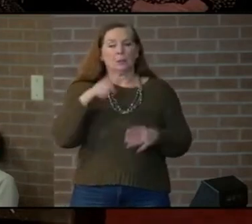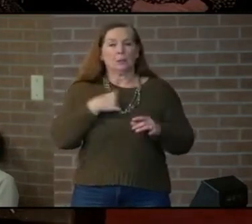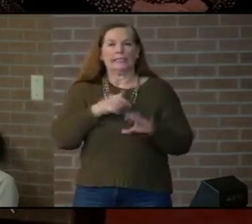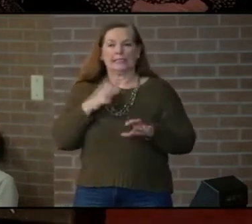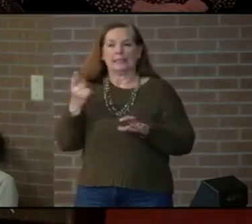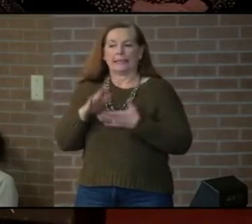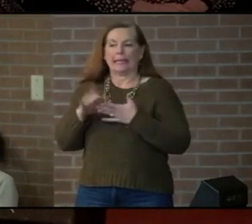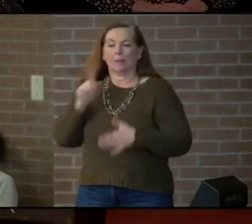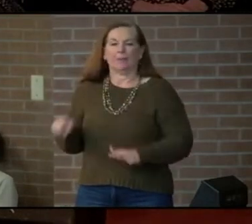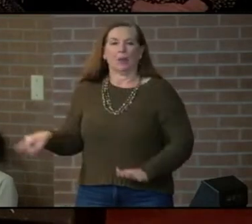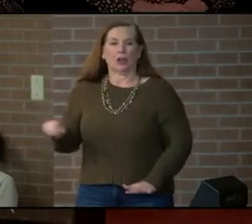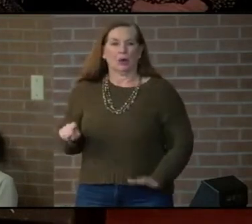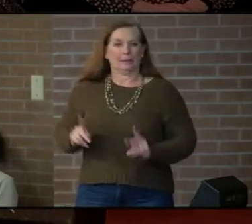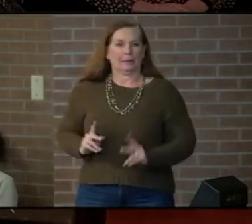people.